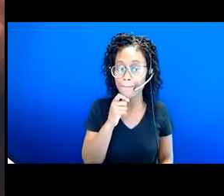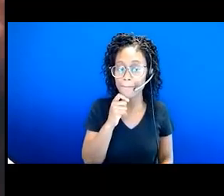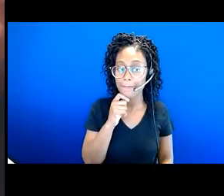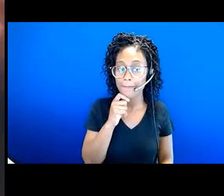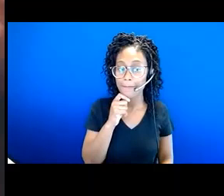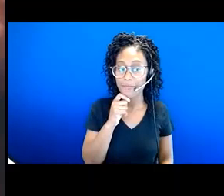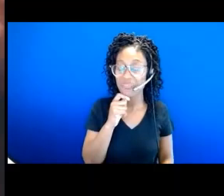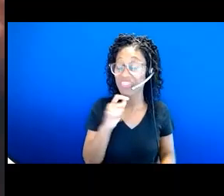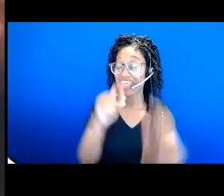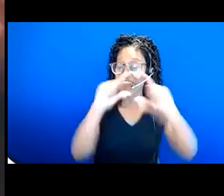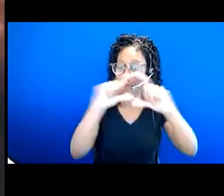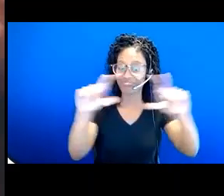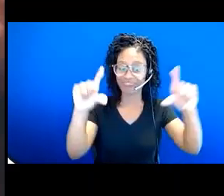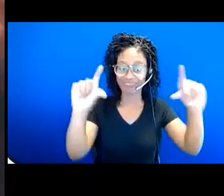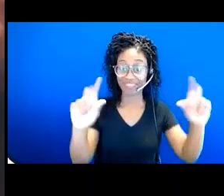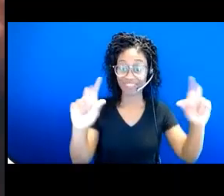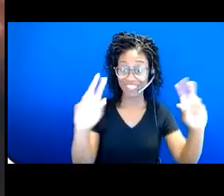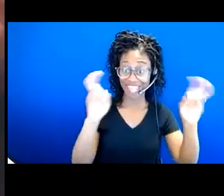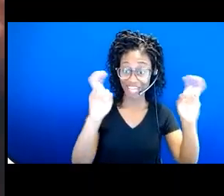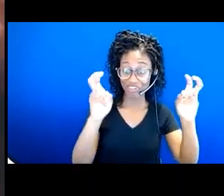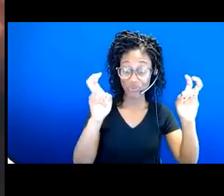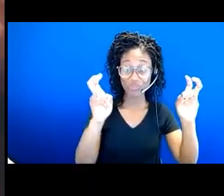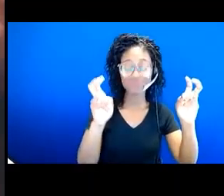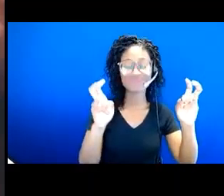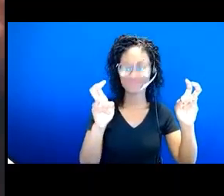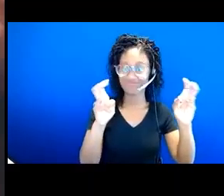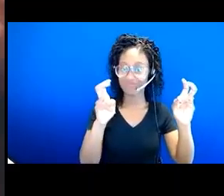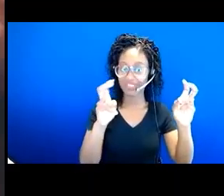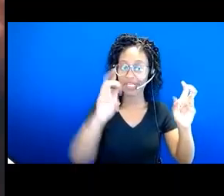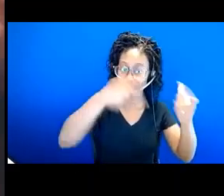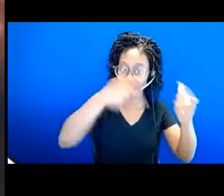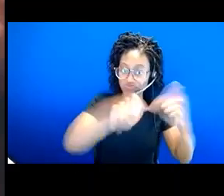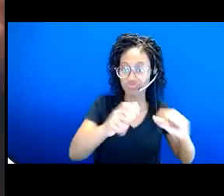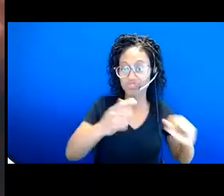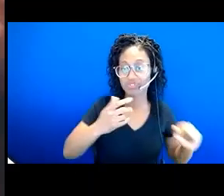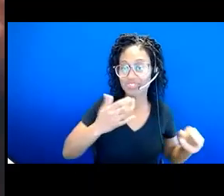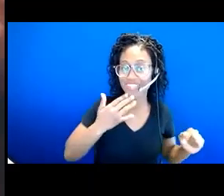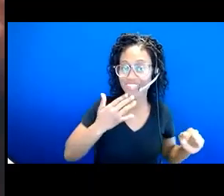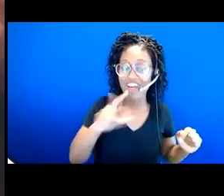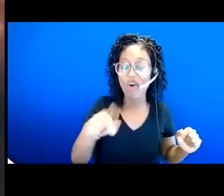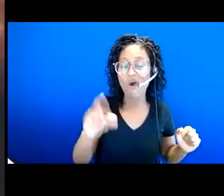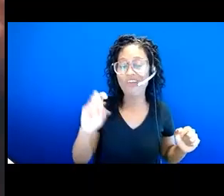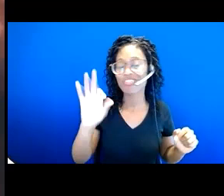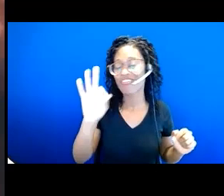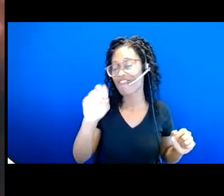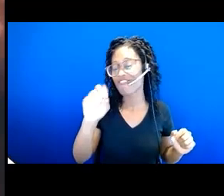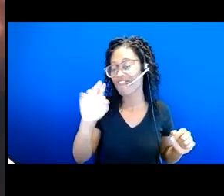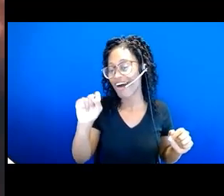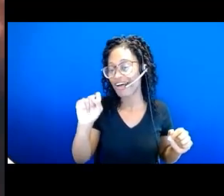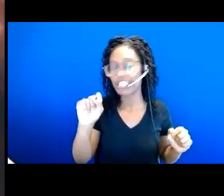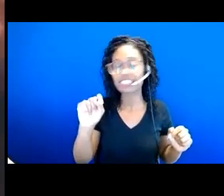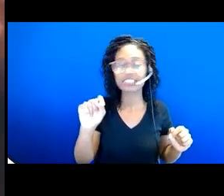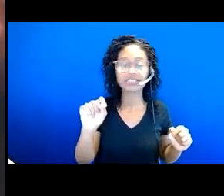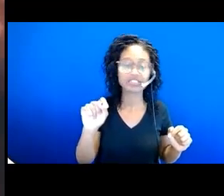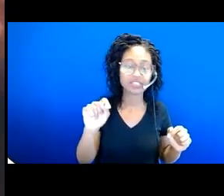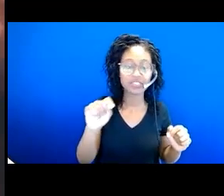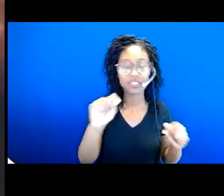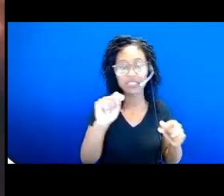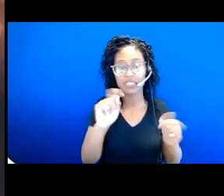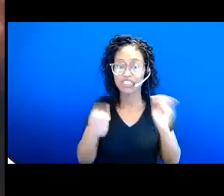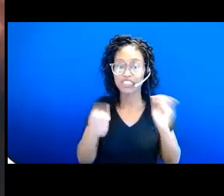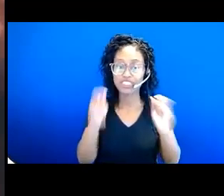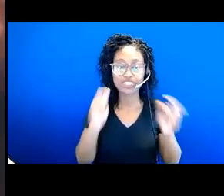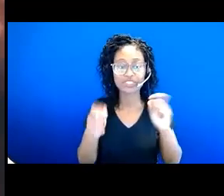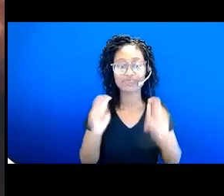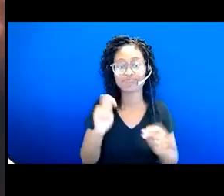title fields here. You can change your title fonts. You can move this around to see what's going on. You can change the fonts